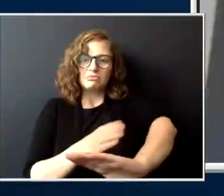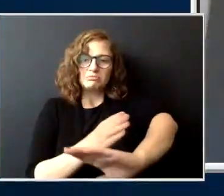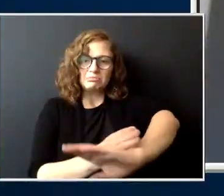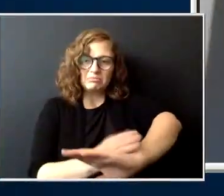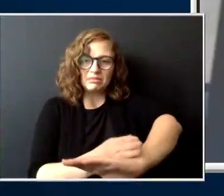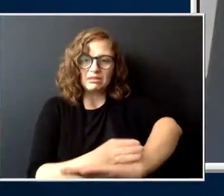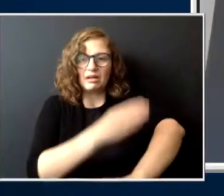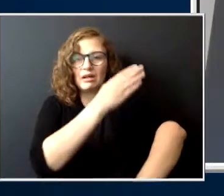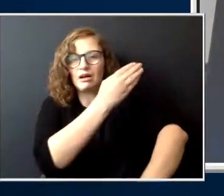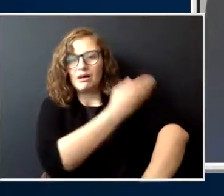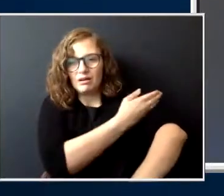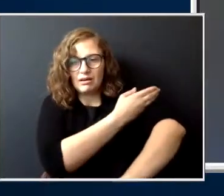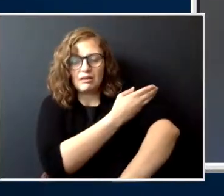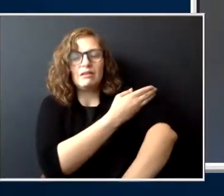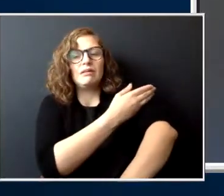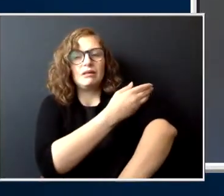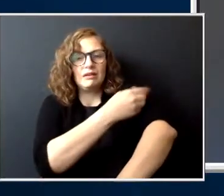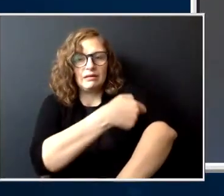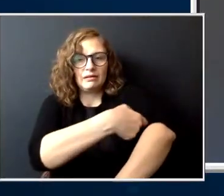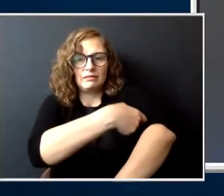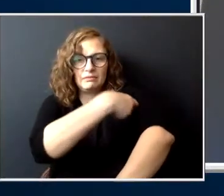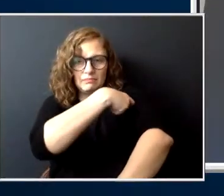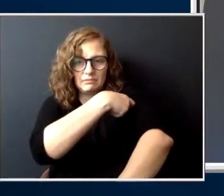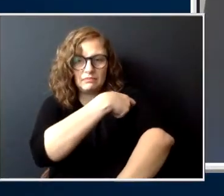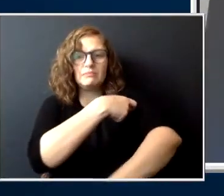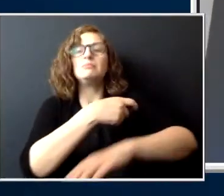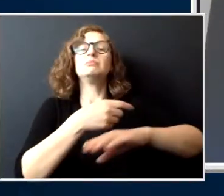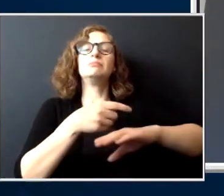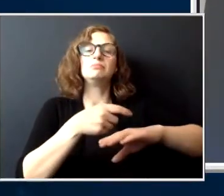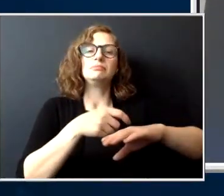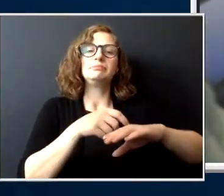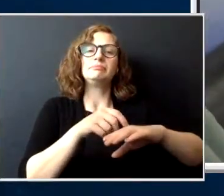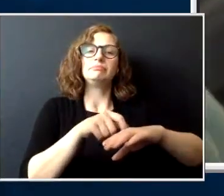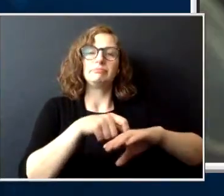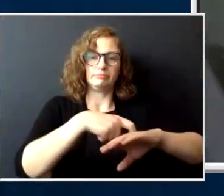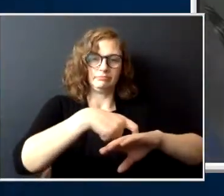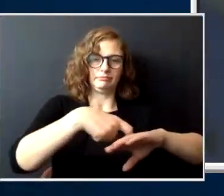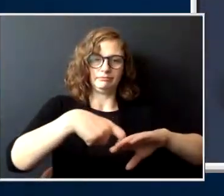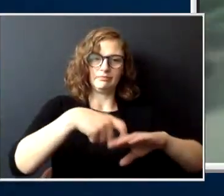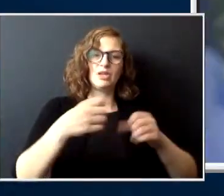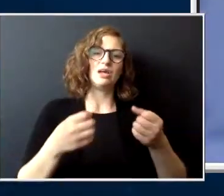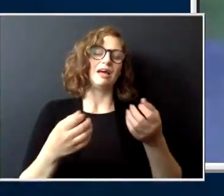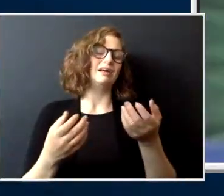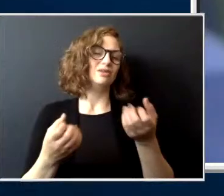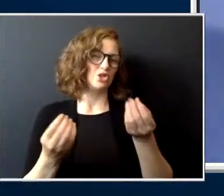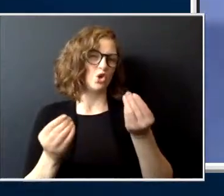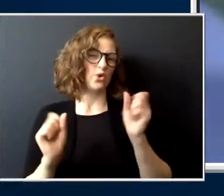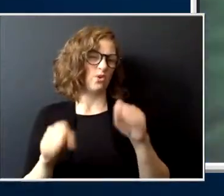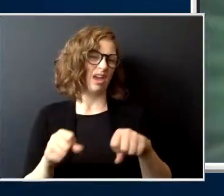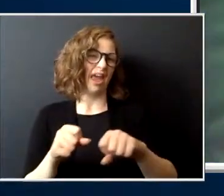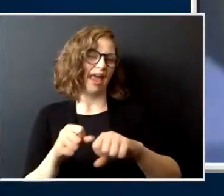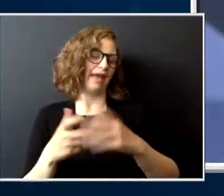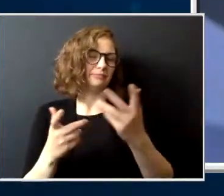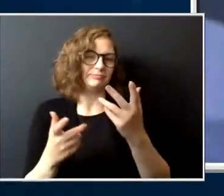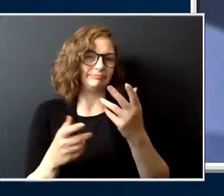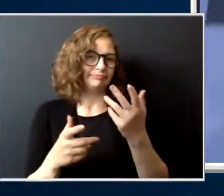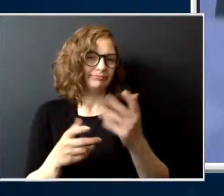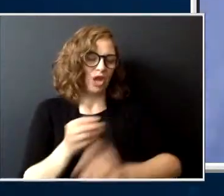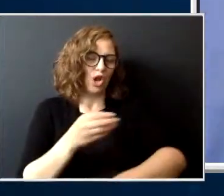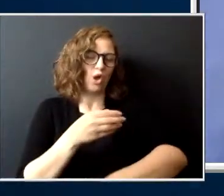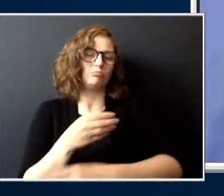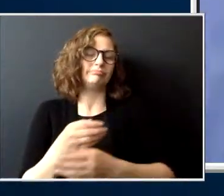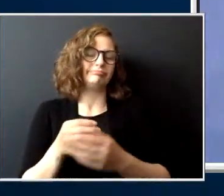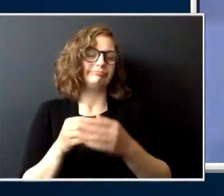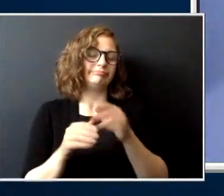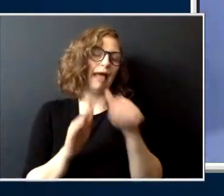the scar for the donor site. Once we have that very thin shave of skin, we're going to put it on this machine called a mesher. And what you